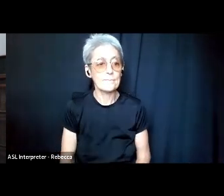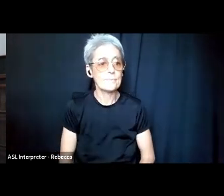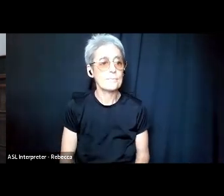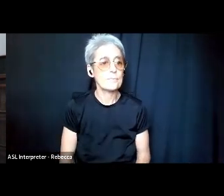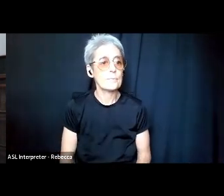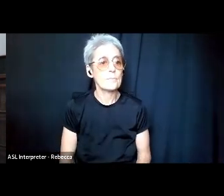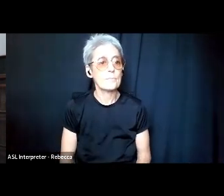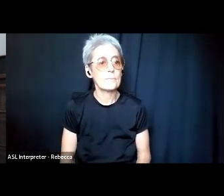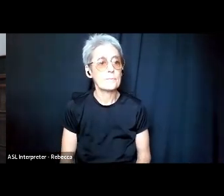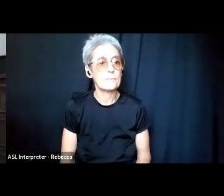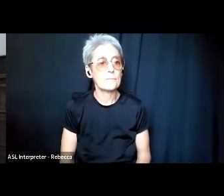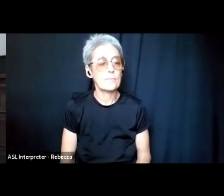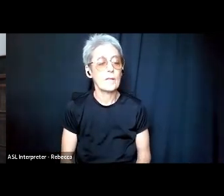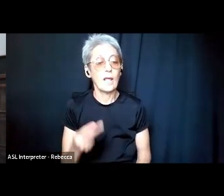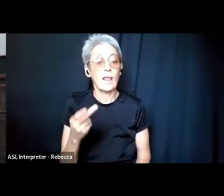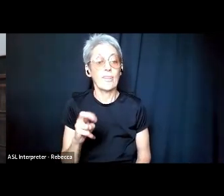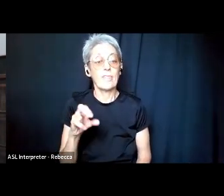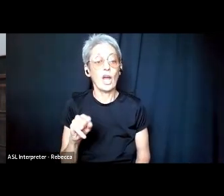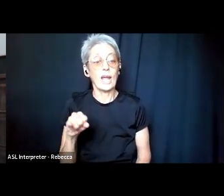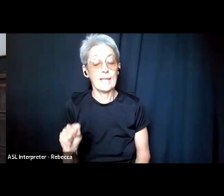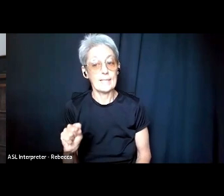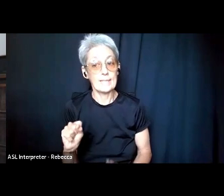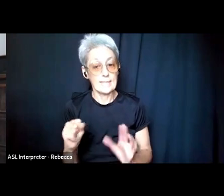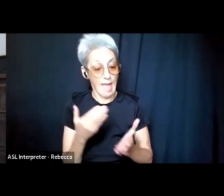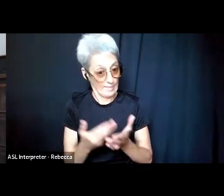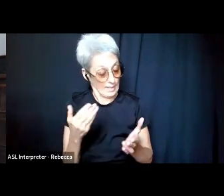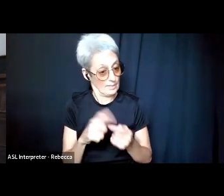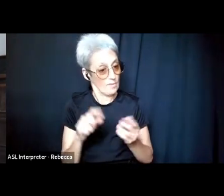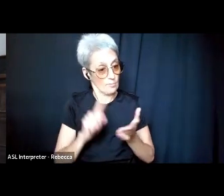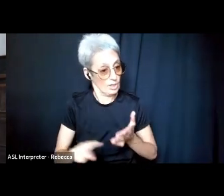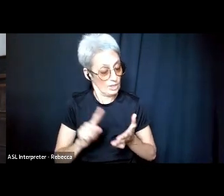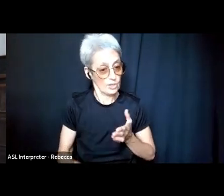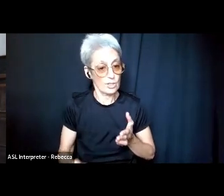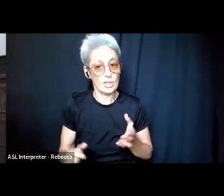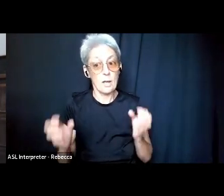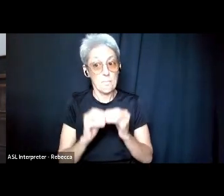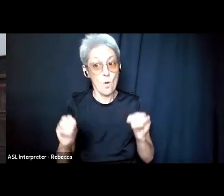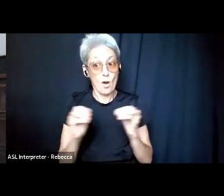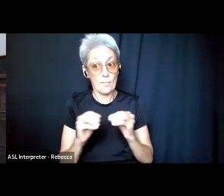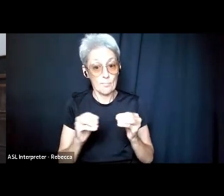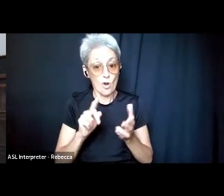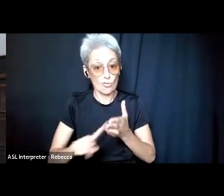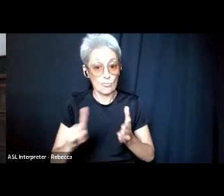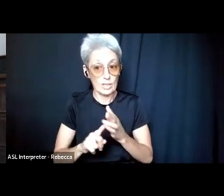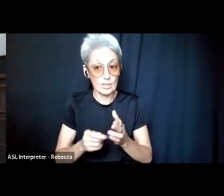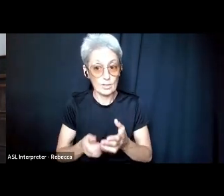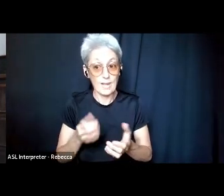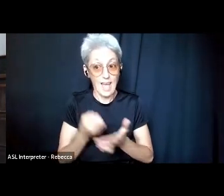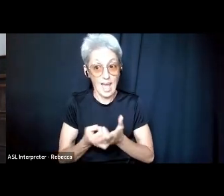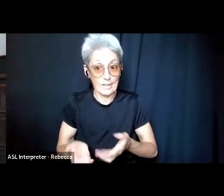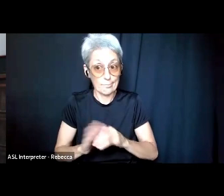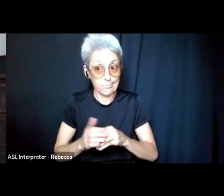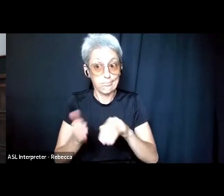There is a research evidence that is growing. It has grown over the past 20 years that I've been involved in this